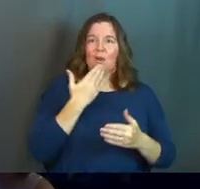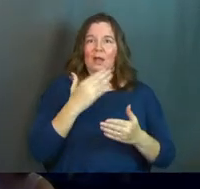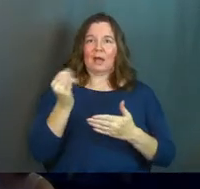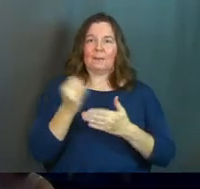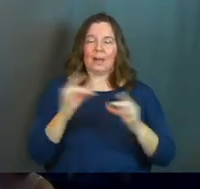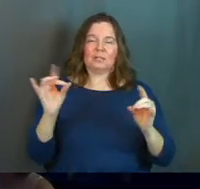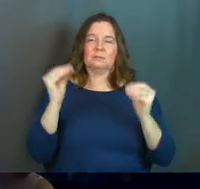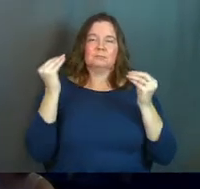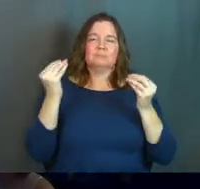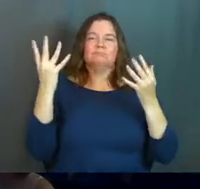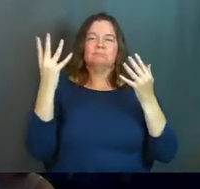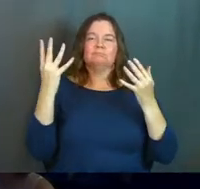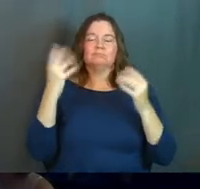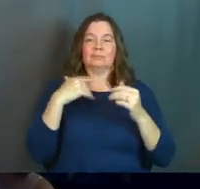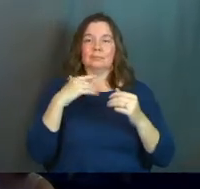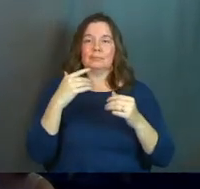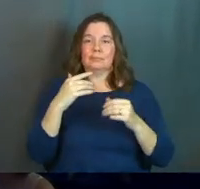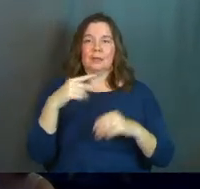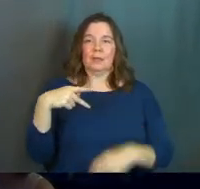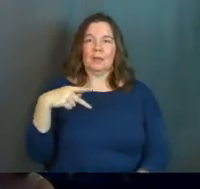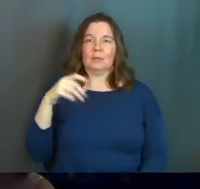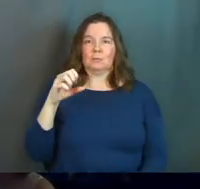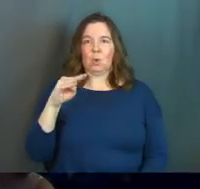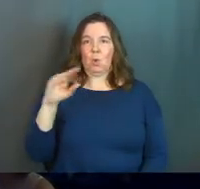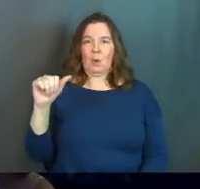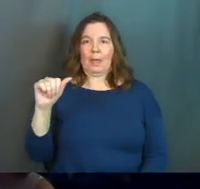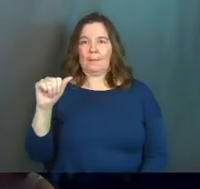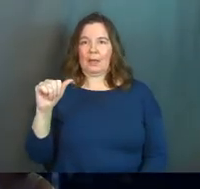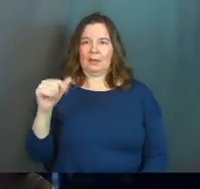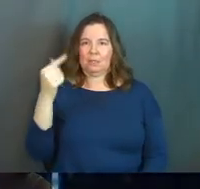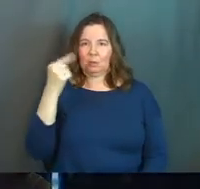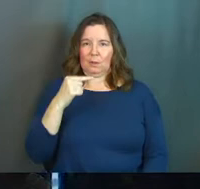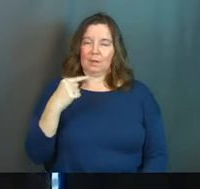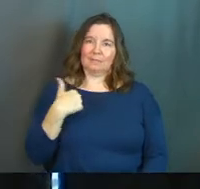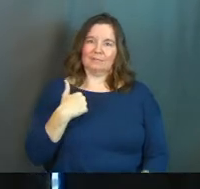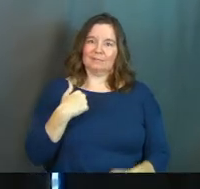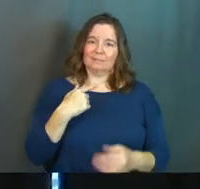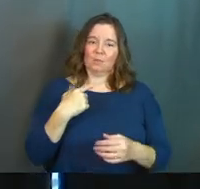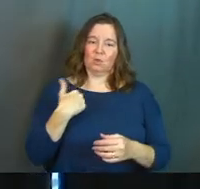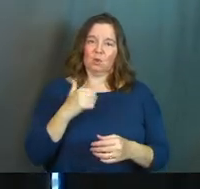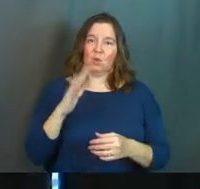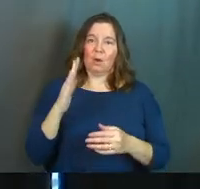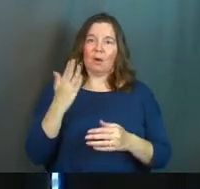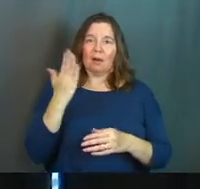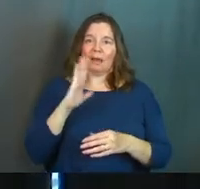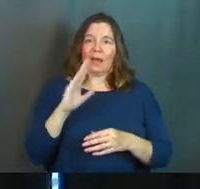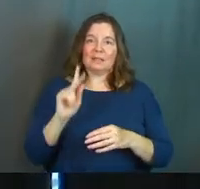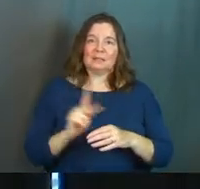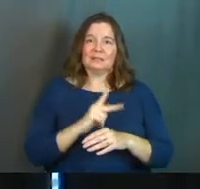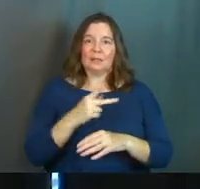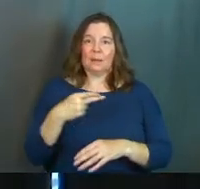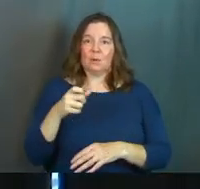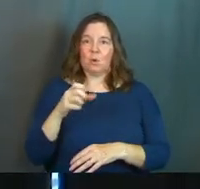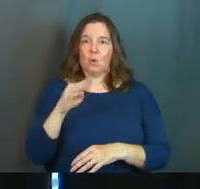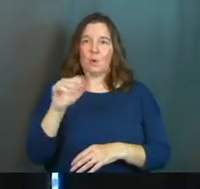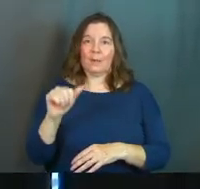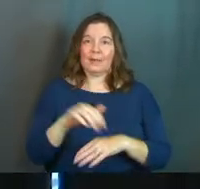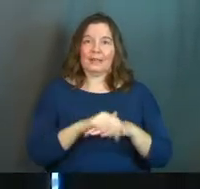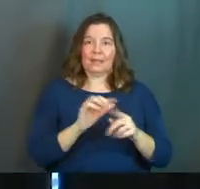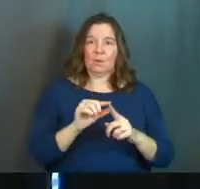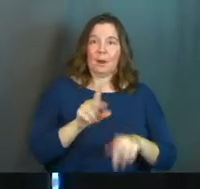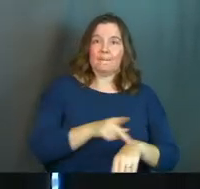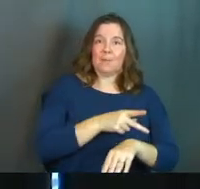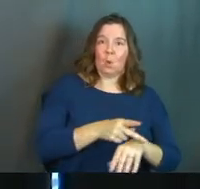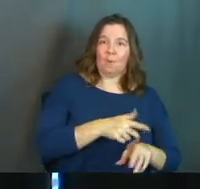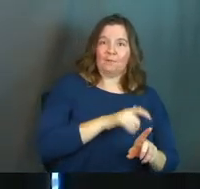God's masterpiece. The Greek there is the word poema. We are God's poema. You are God's poema. We get the English